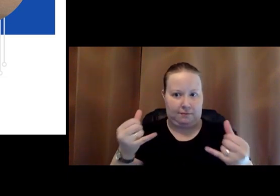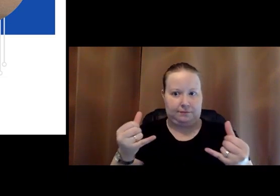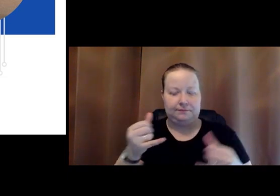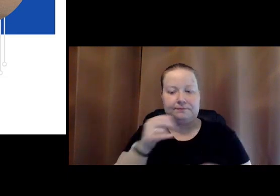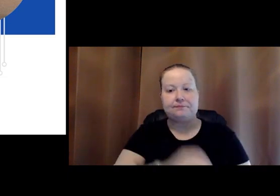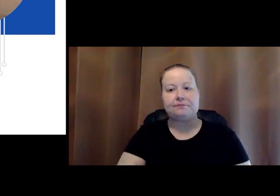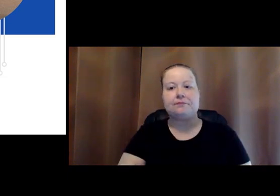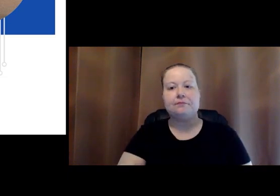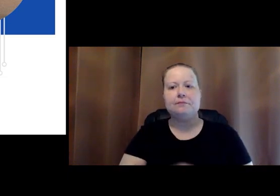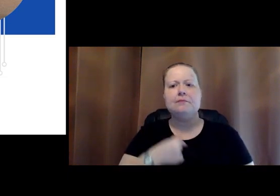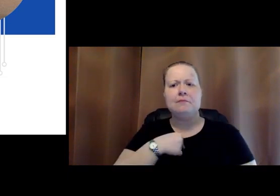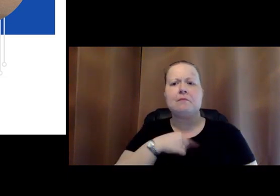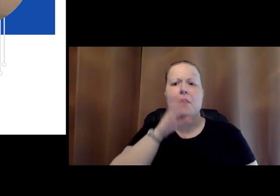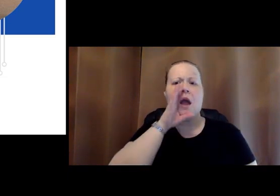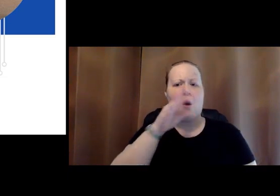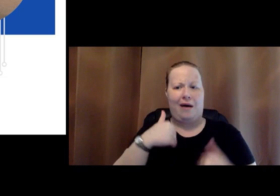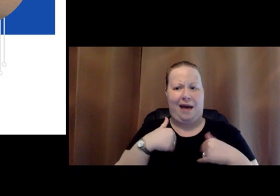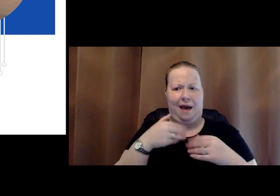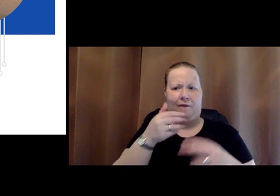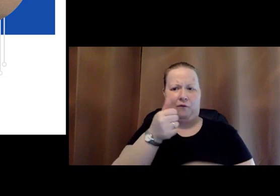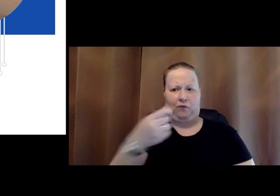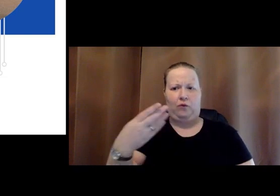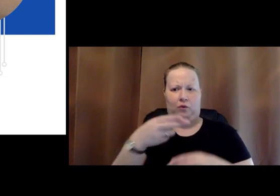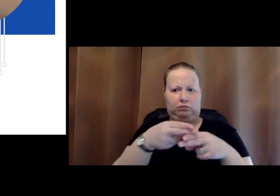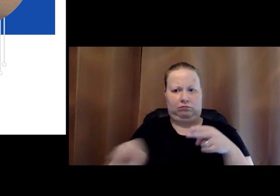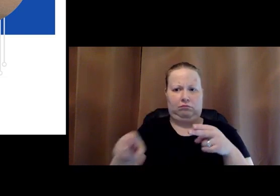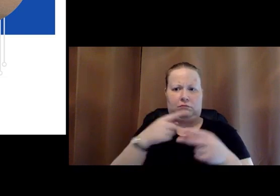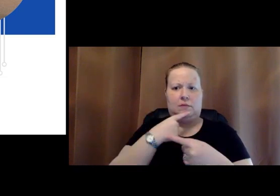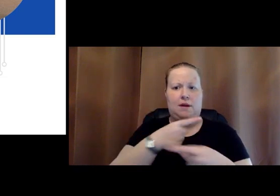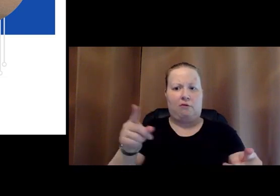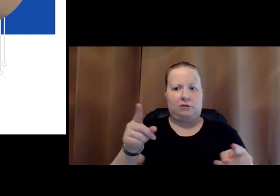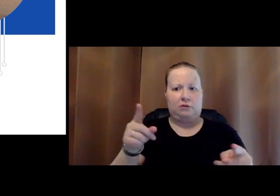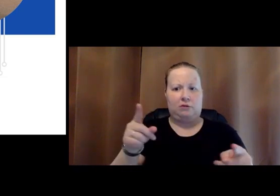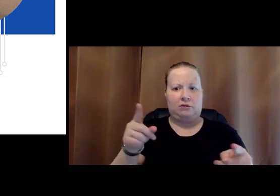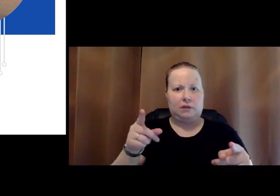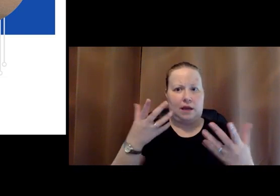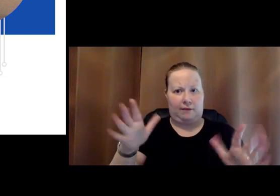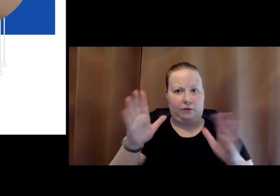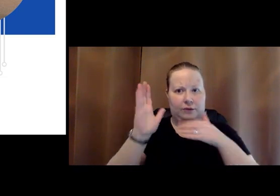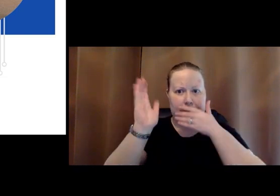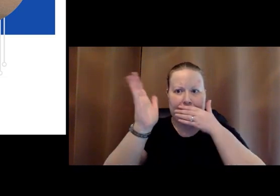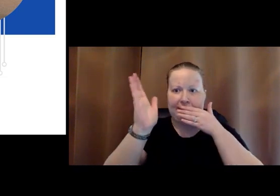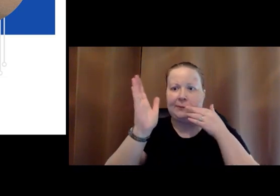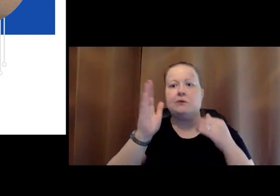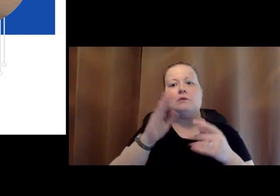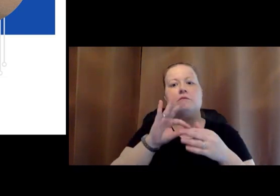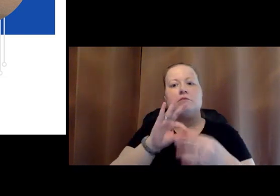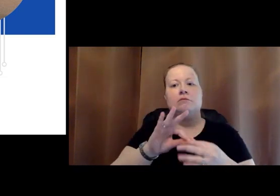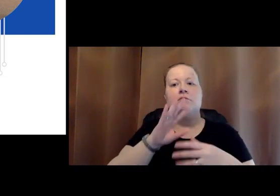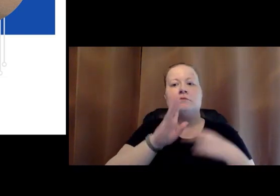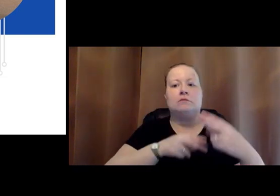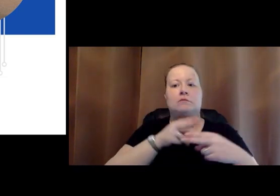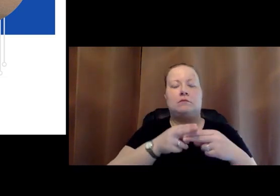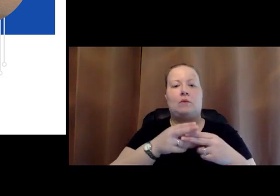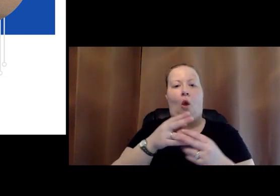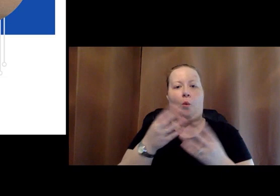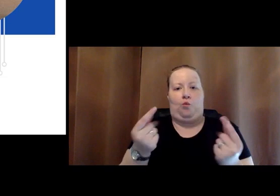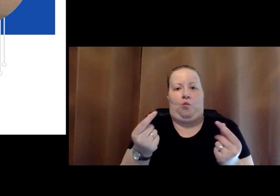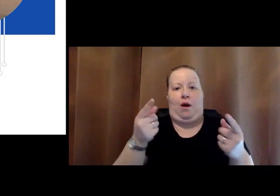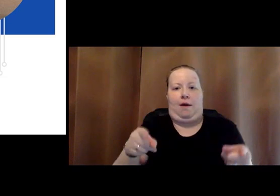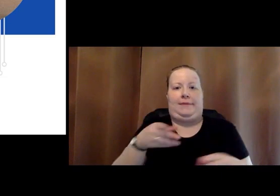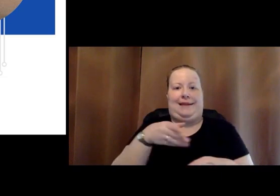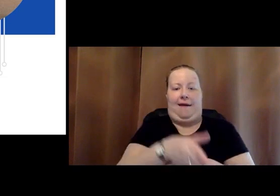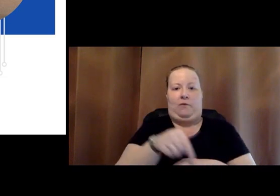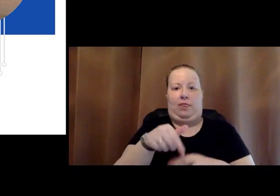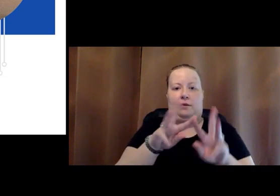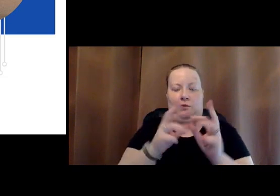I will have a few short announcements after the speakers about what happens after this workshop. But before we get to that, I